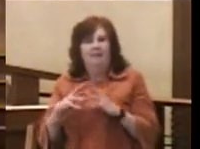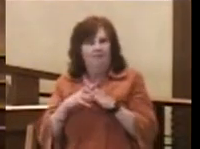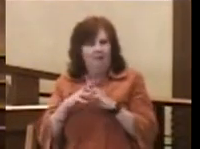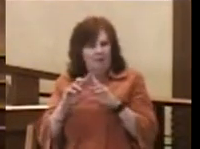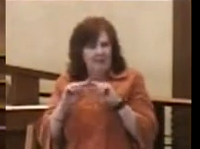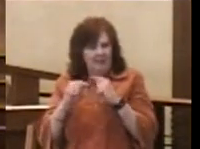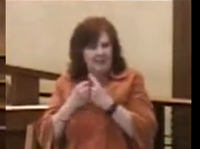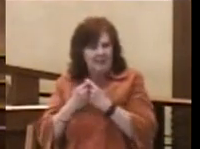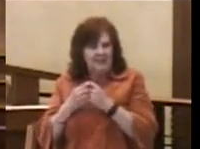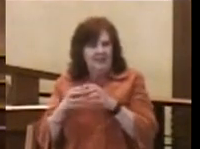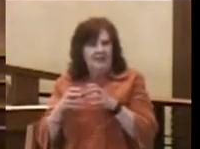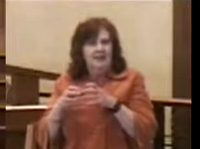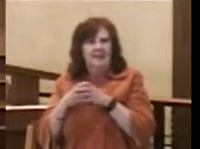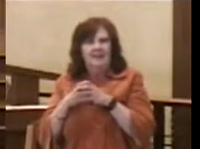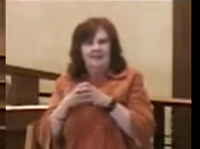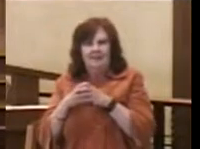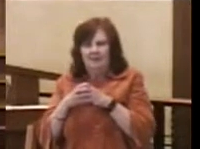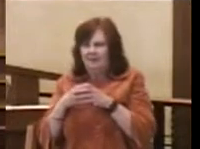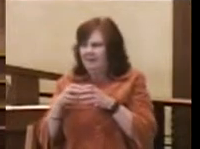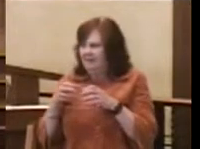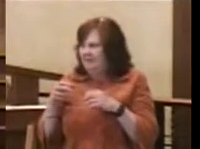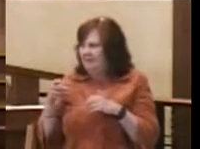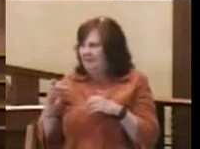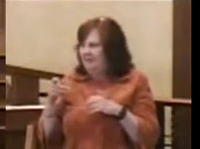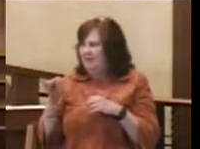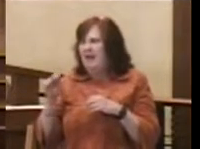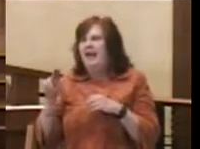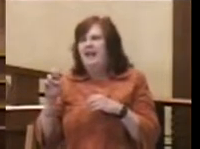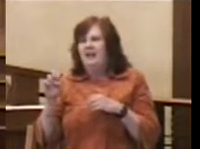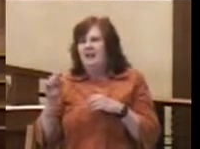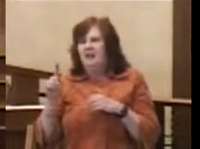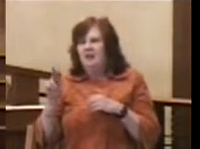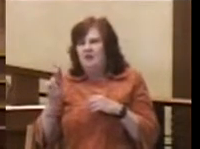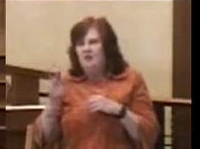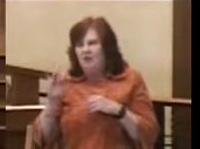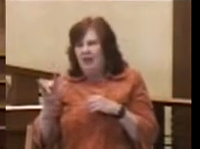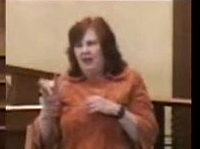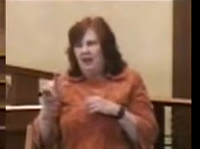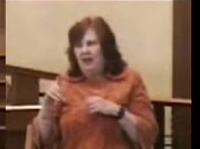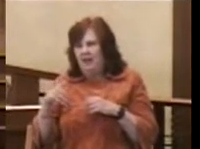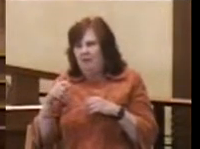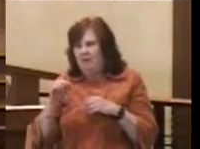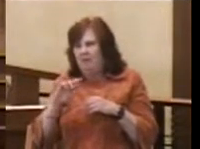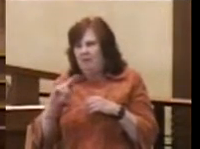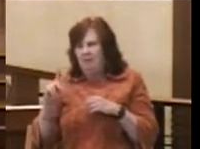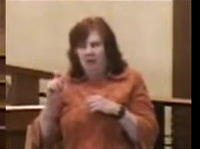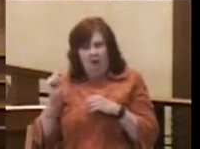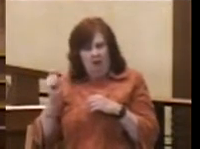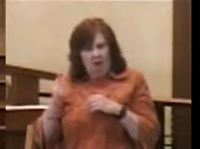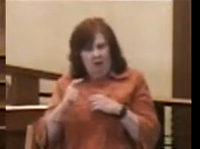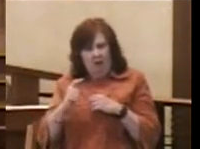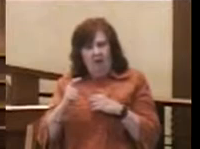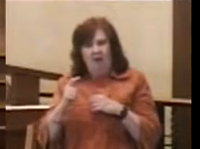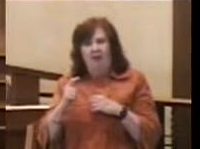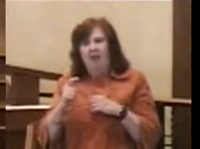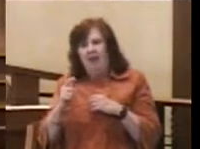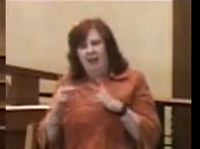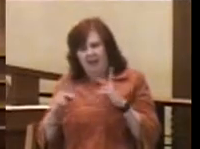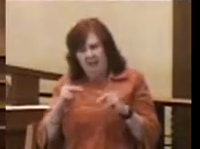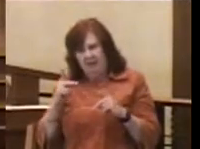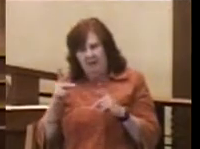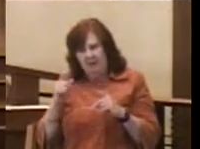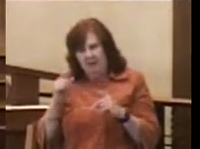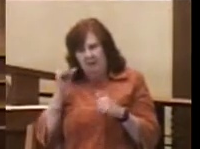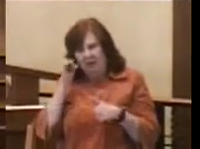their Pine Trail Park, where there would be a memorial for all the victims of that